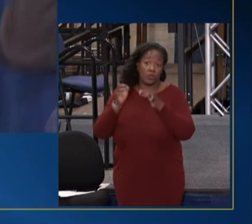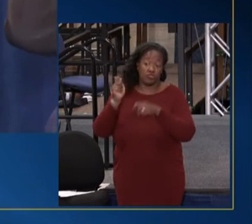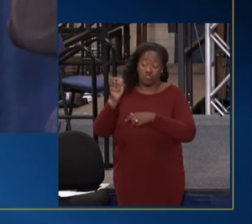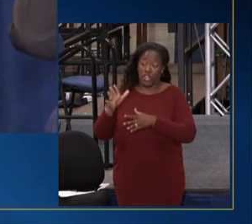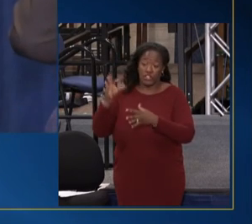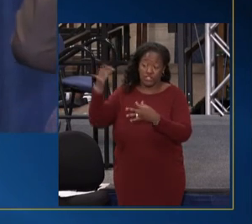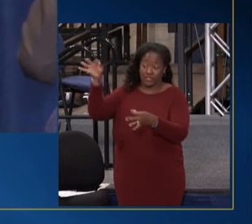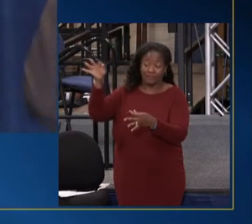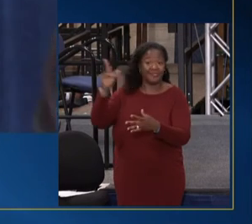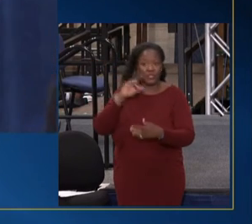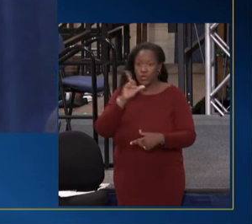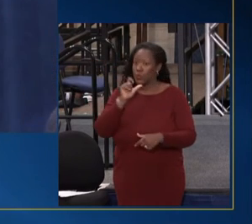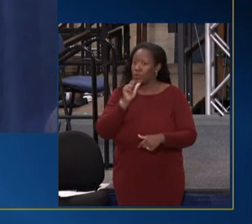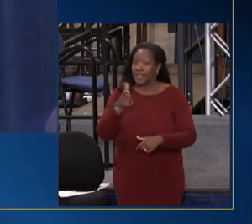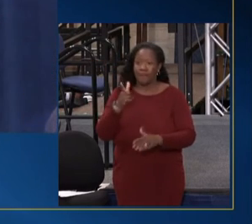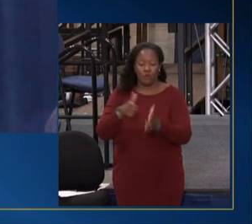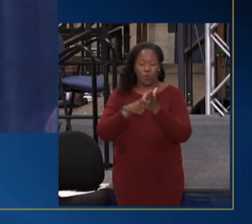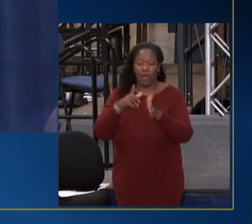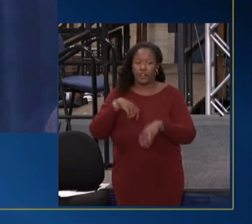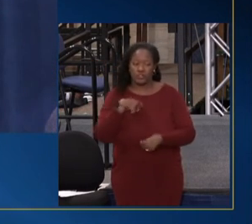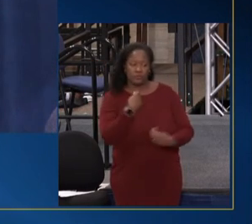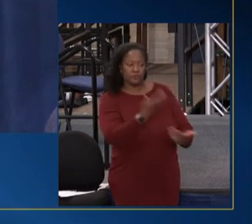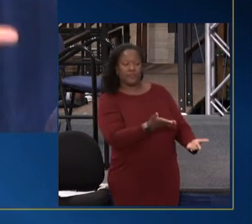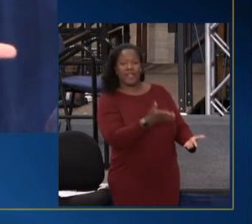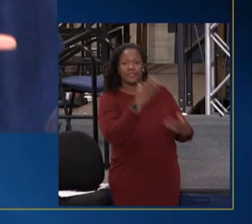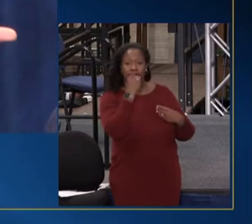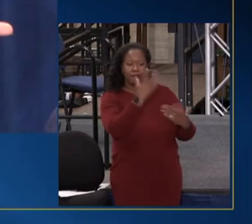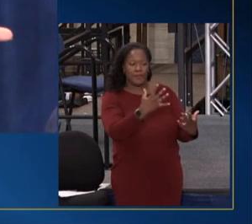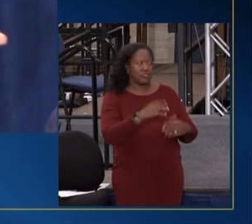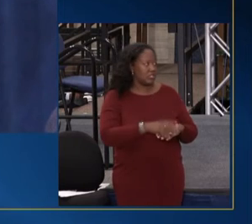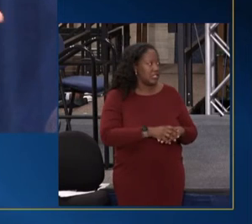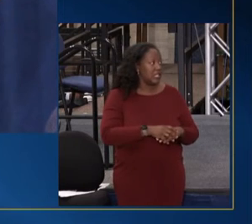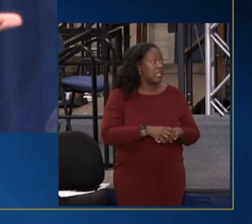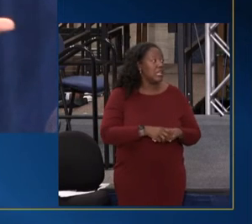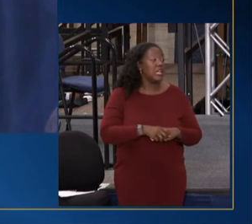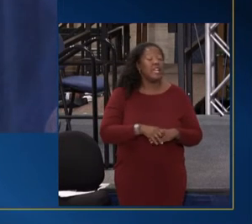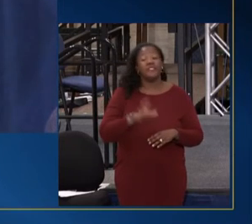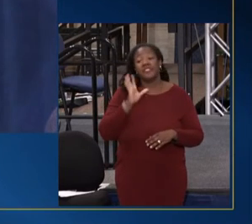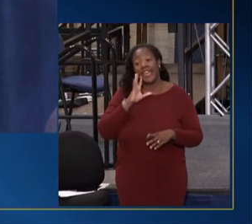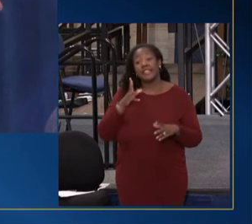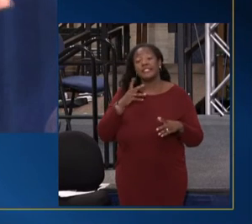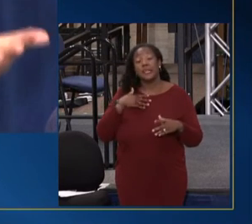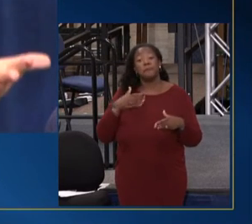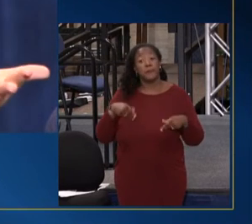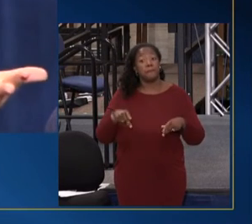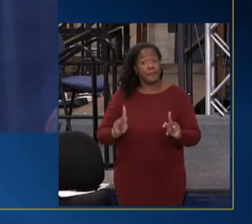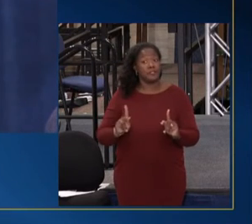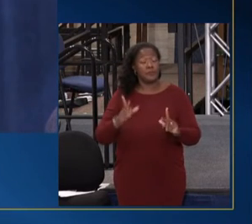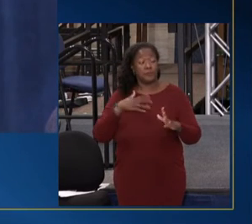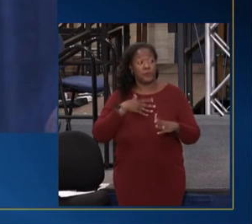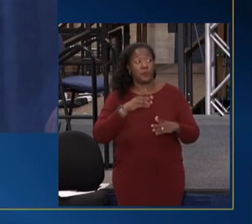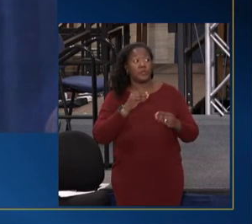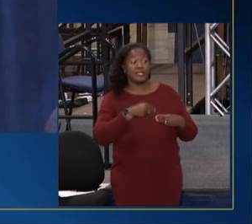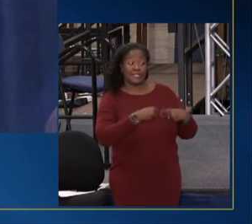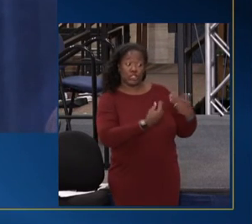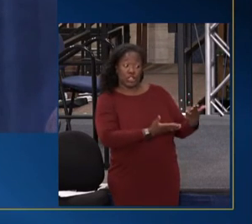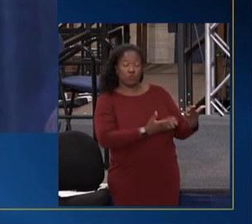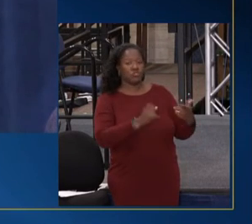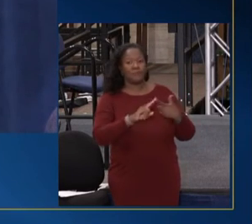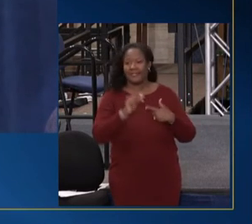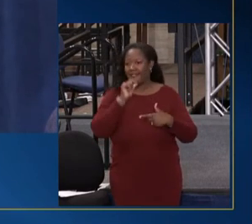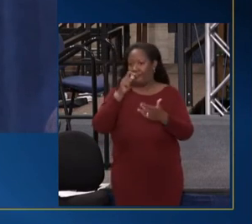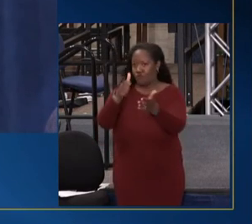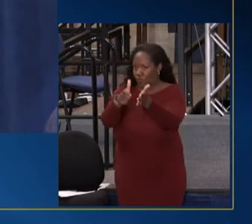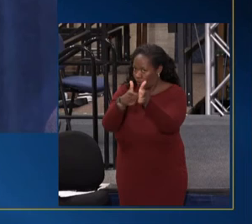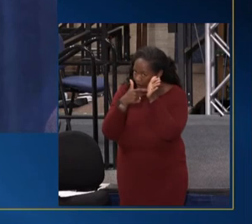information. That is a permissible disclosure, meaning it's permitted under the regulatory framework, but it is not required. And making sure that